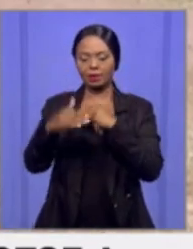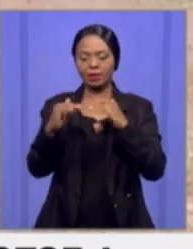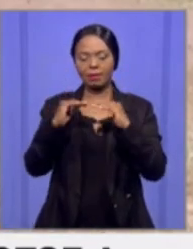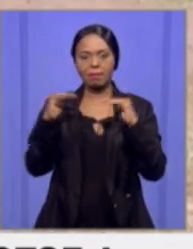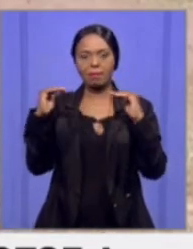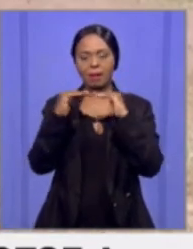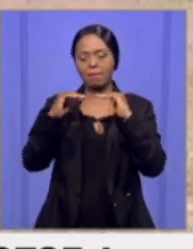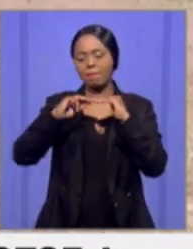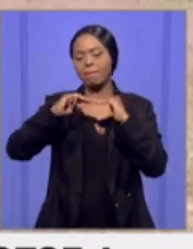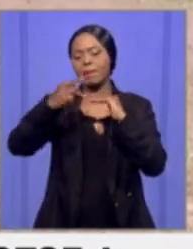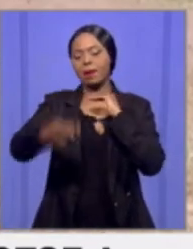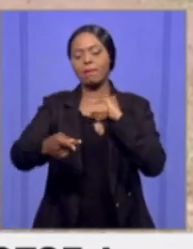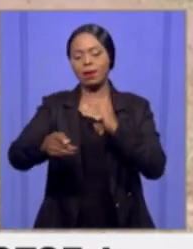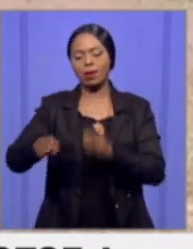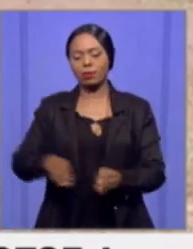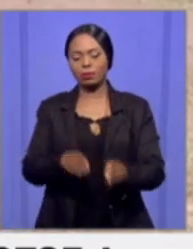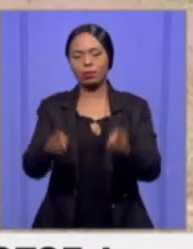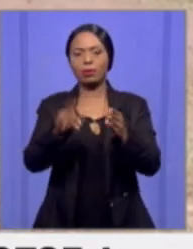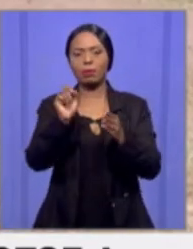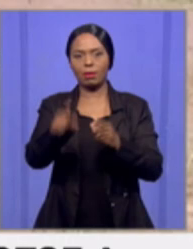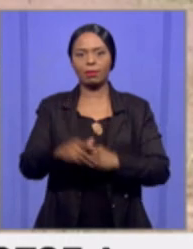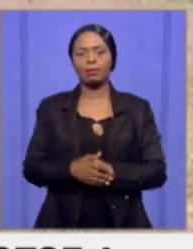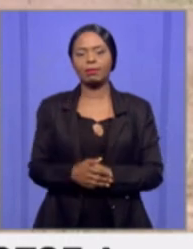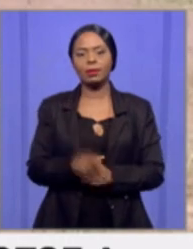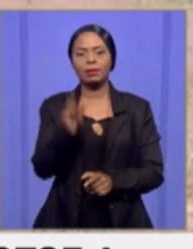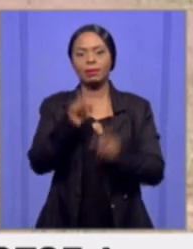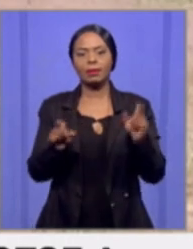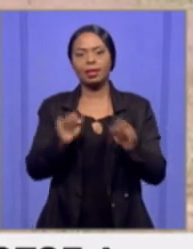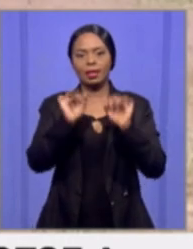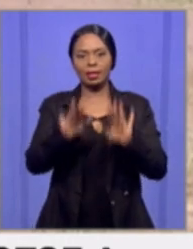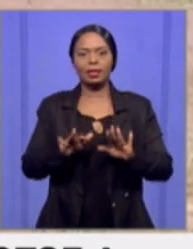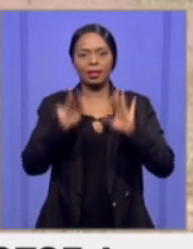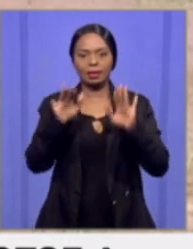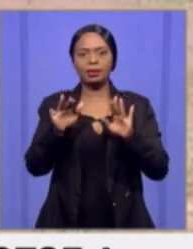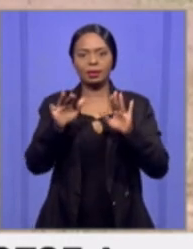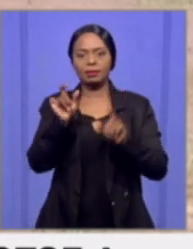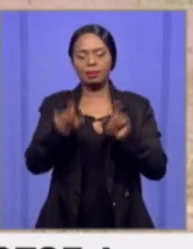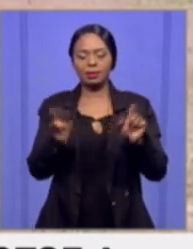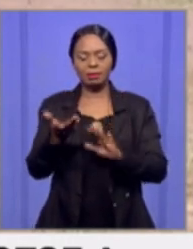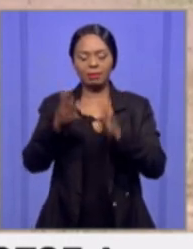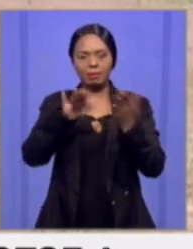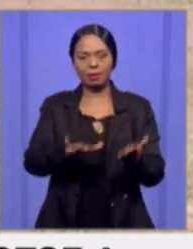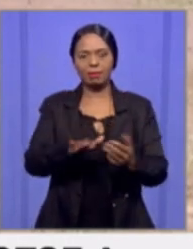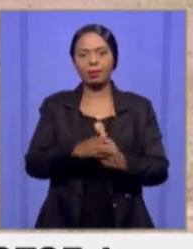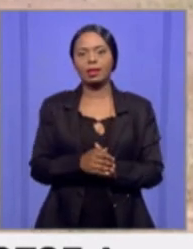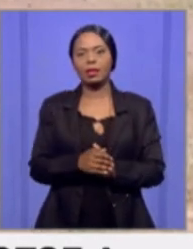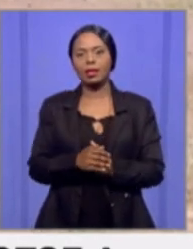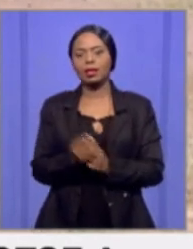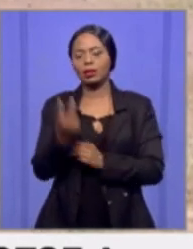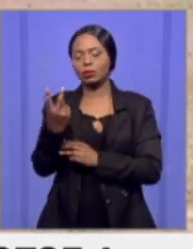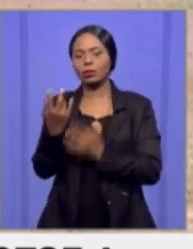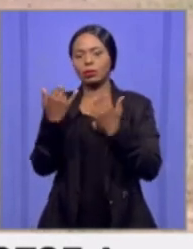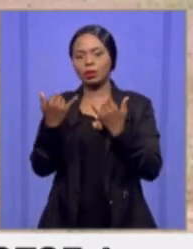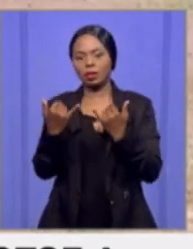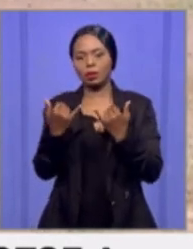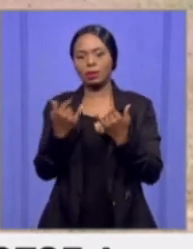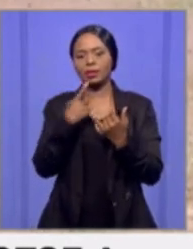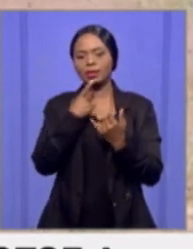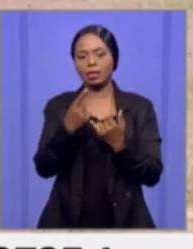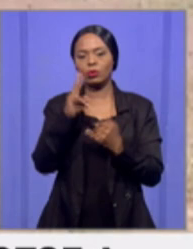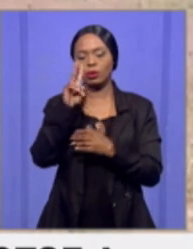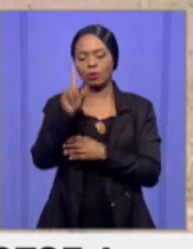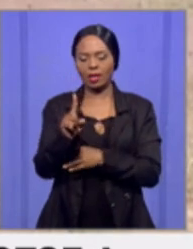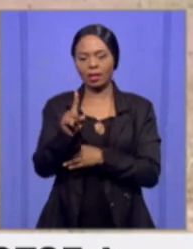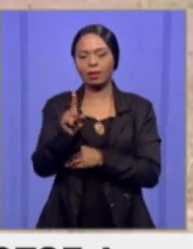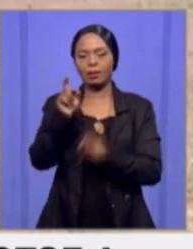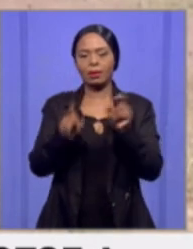go na le noka ye nngwe mokgwe ke mo go tlhokofetseng batho ba ba 19 on the spot ba bangwe ba babedi gore nomoro e re nang leng yone e fitlha go 21 ba ile